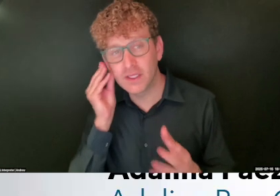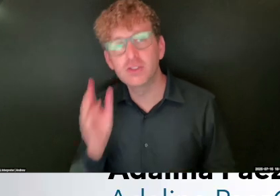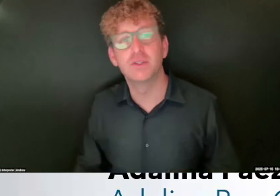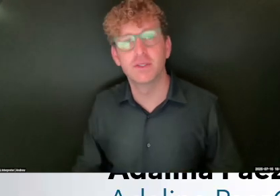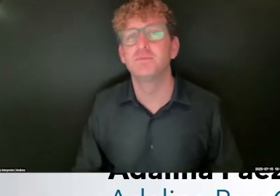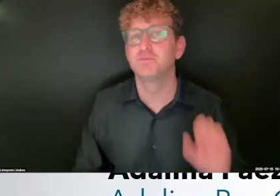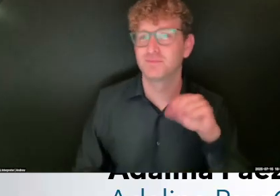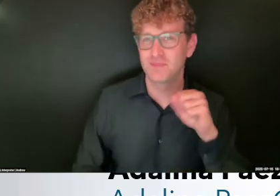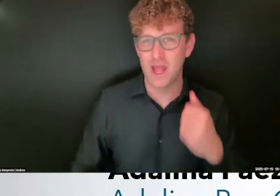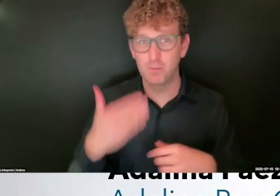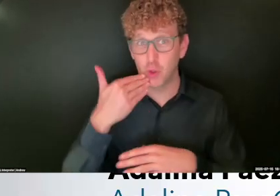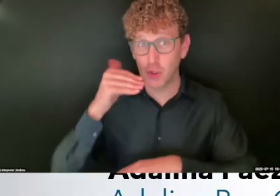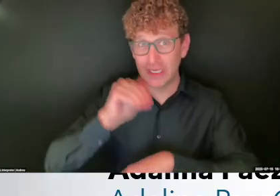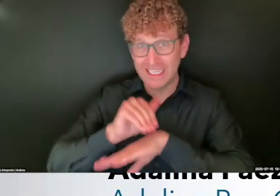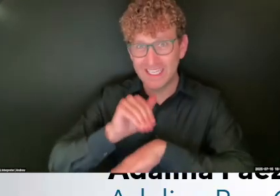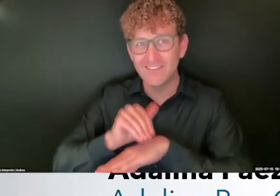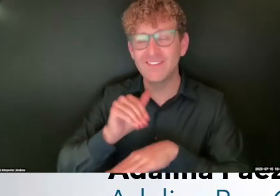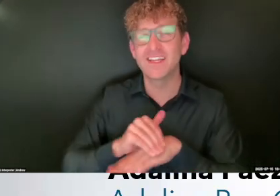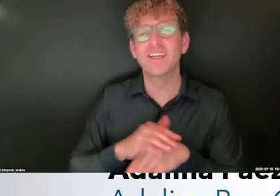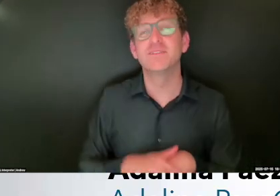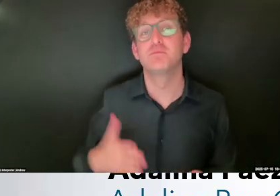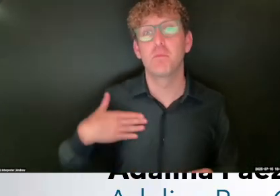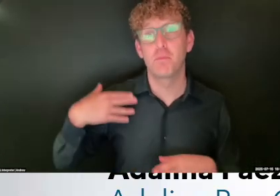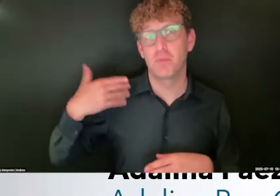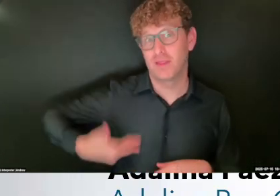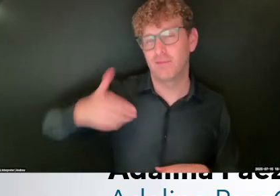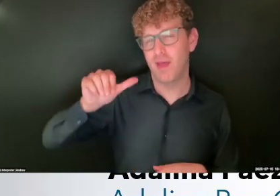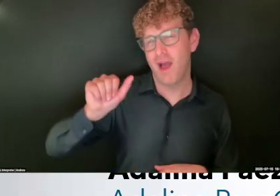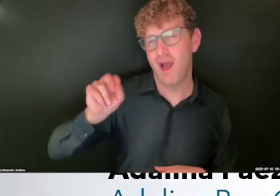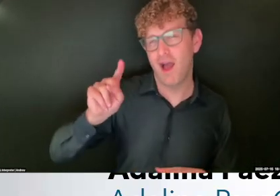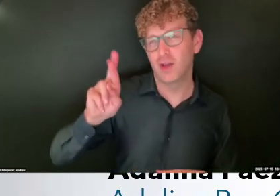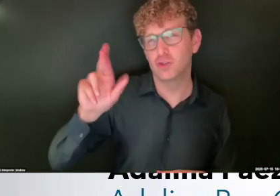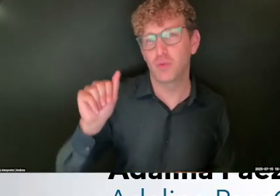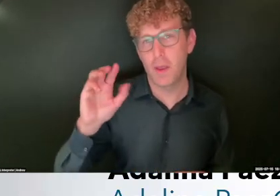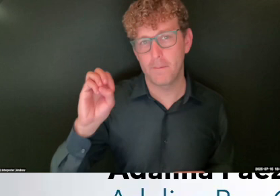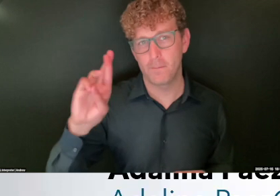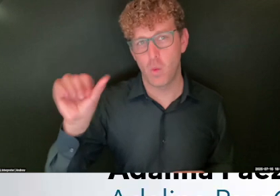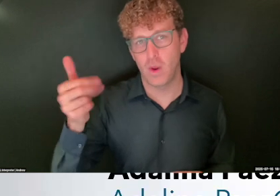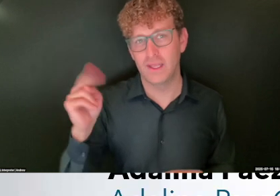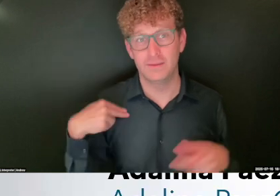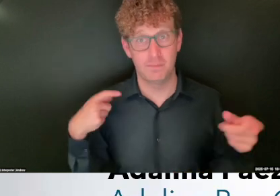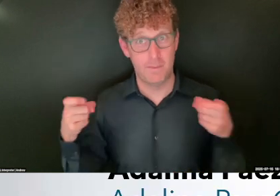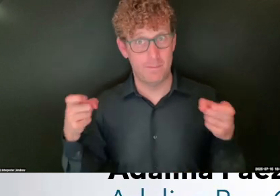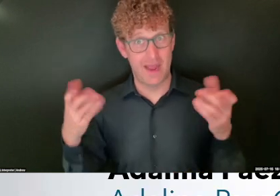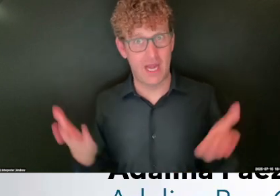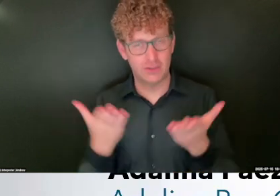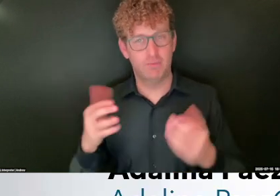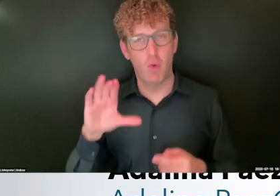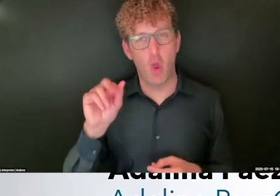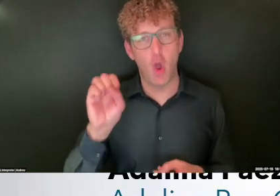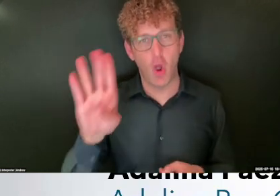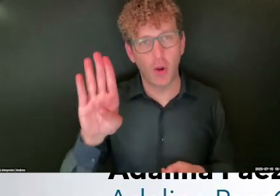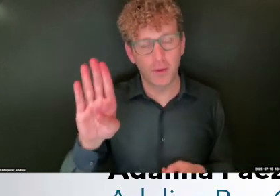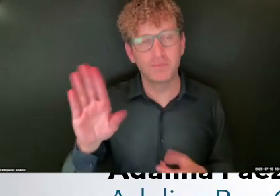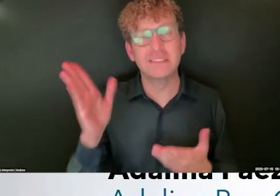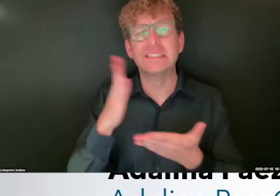Good evening, everyone. I'm Andrea Morgan. I am a manager here at CARB over some of our compliance